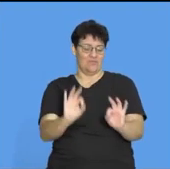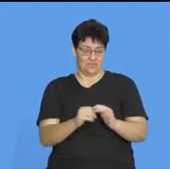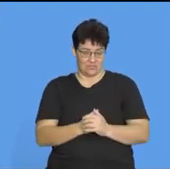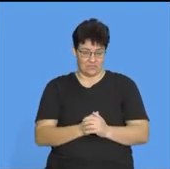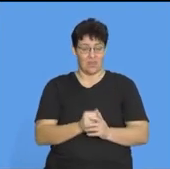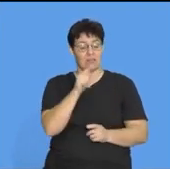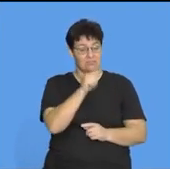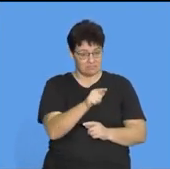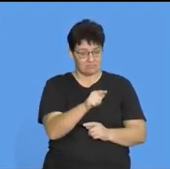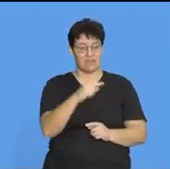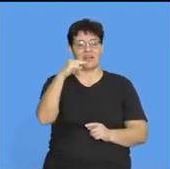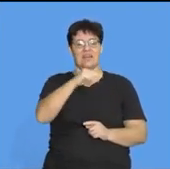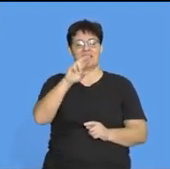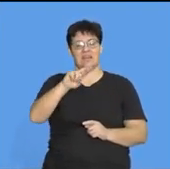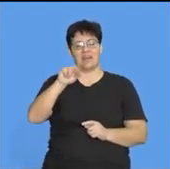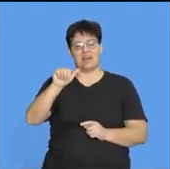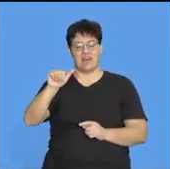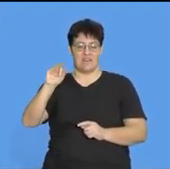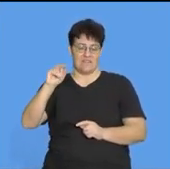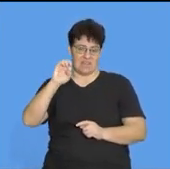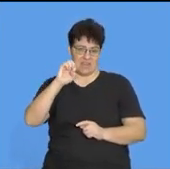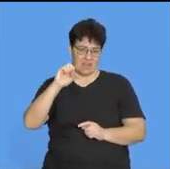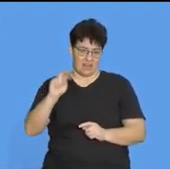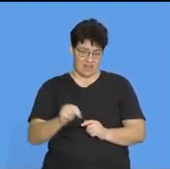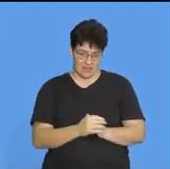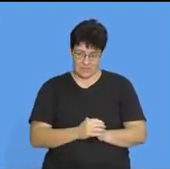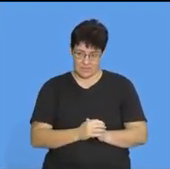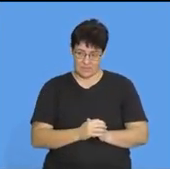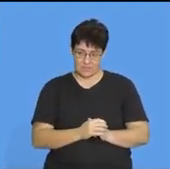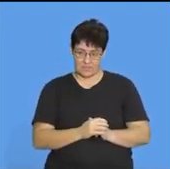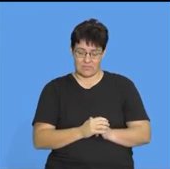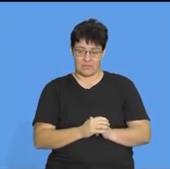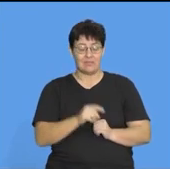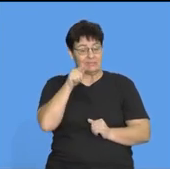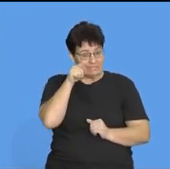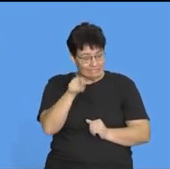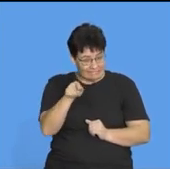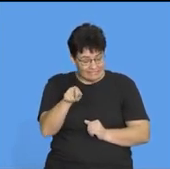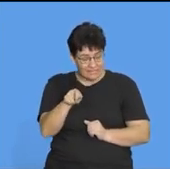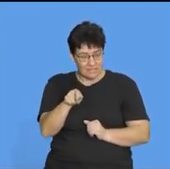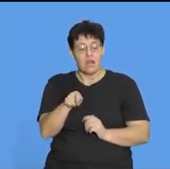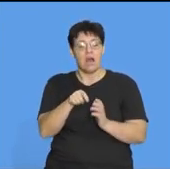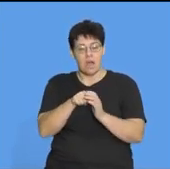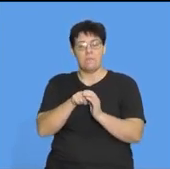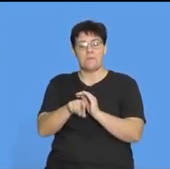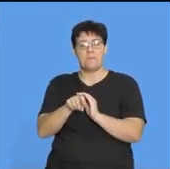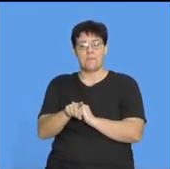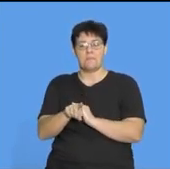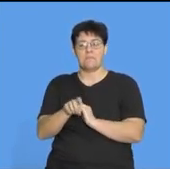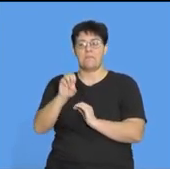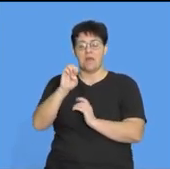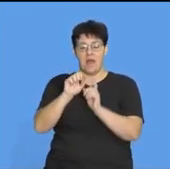follicle is known as the Grafting follicle, as I've indicated. The Grafting follicle secretes estrogen as it develops. So